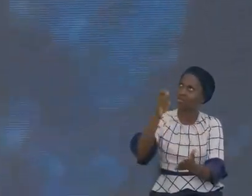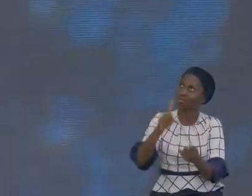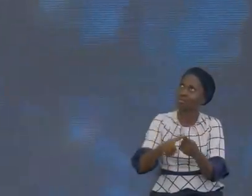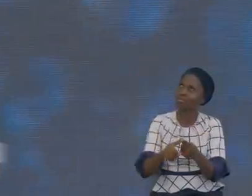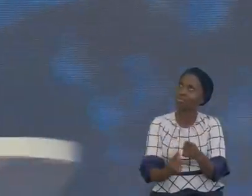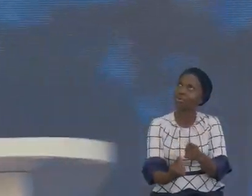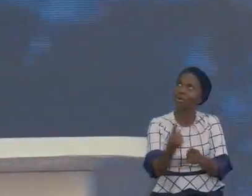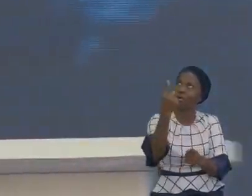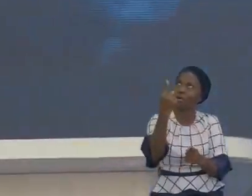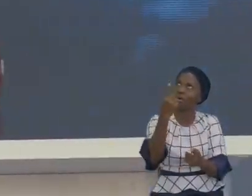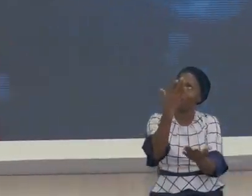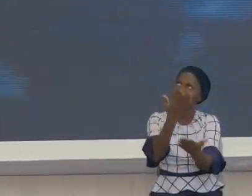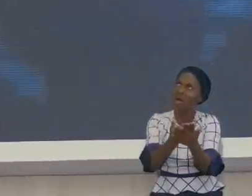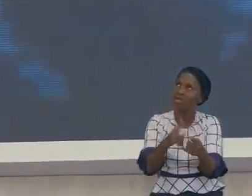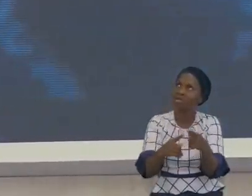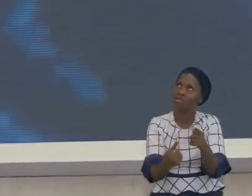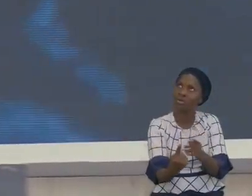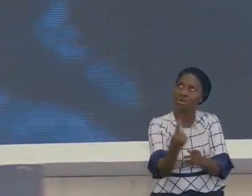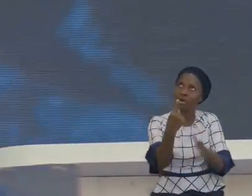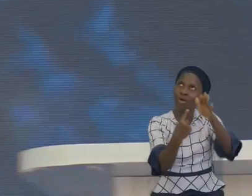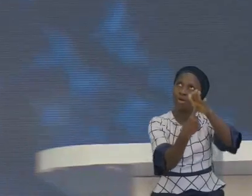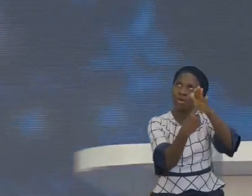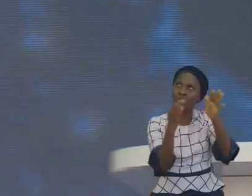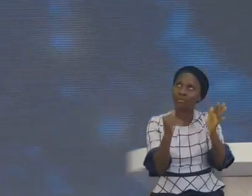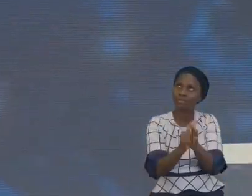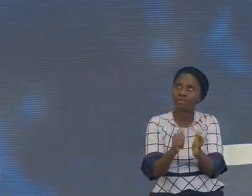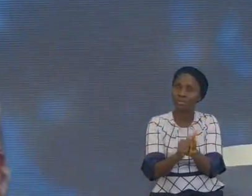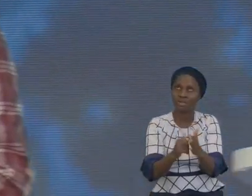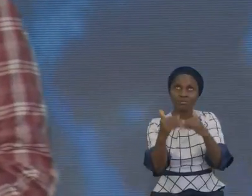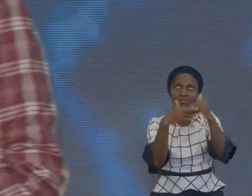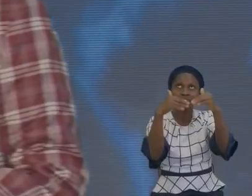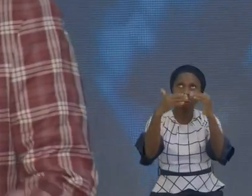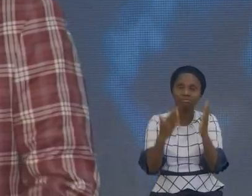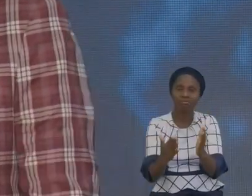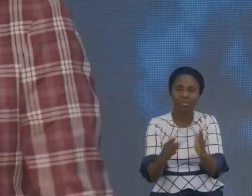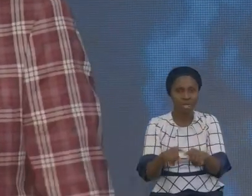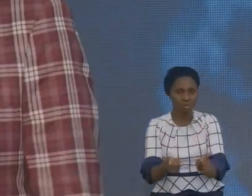But the architect who constructed the building,